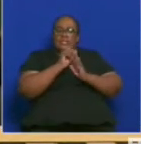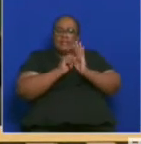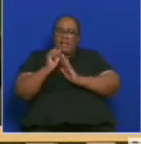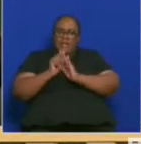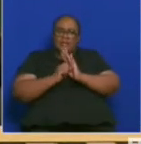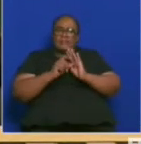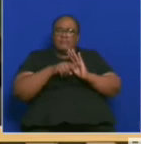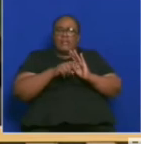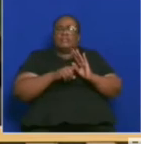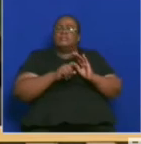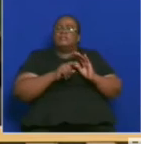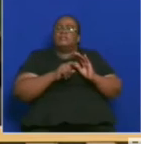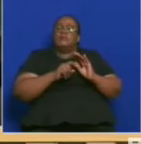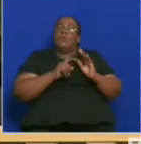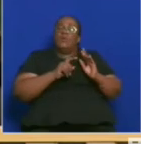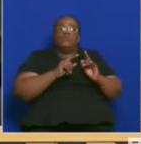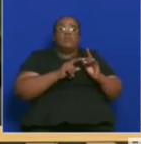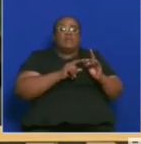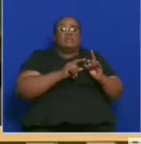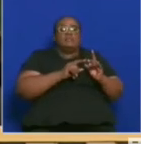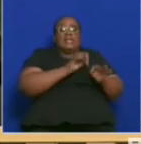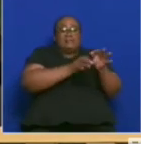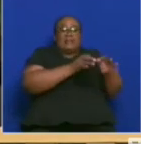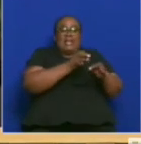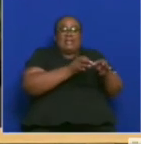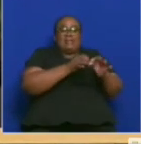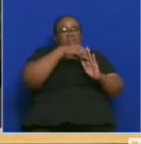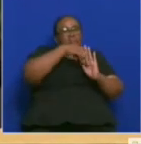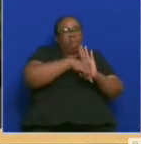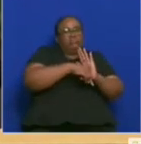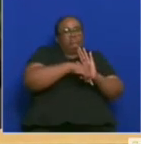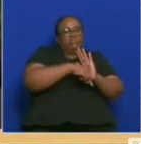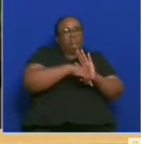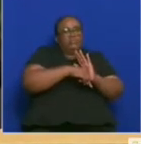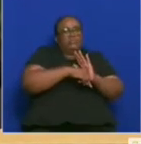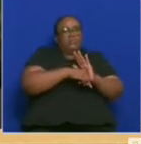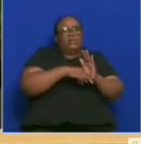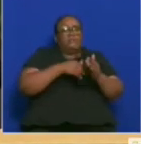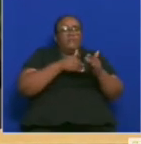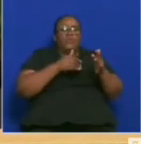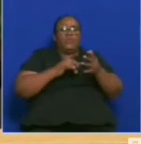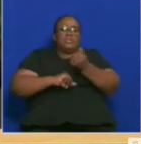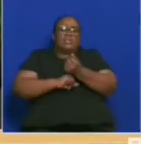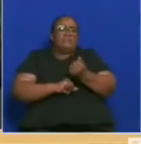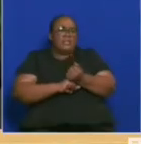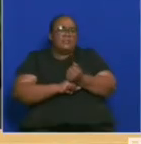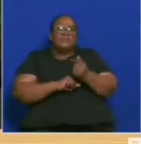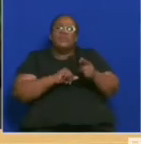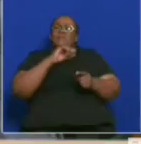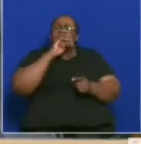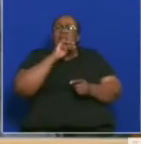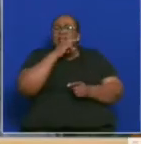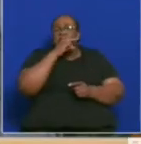statement. At one stage, Sorry. When you're talking about names, are you talking about names